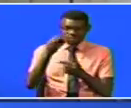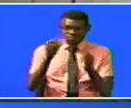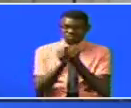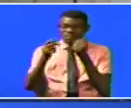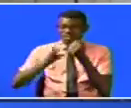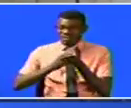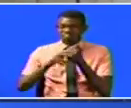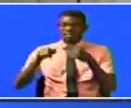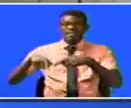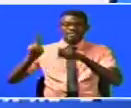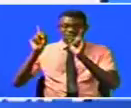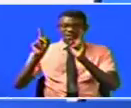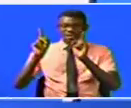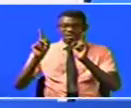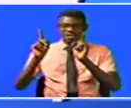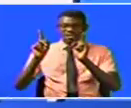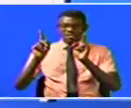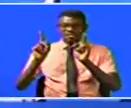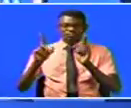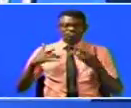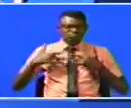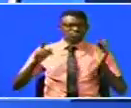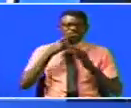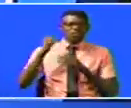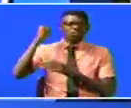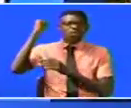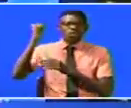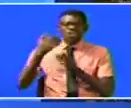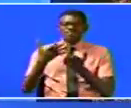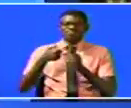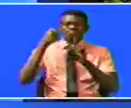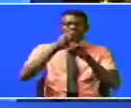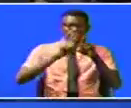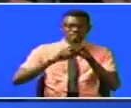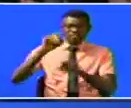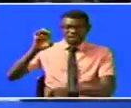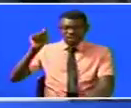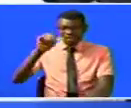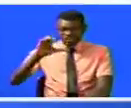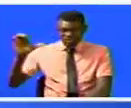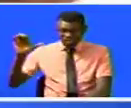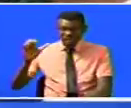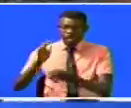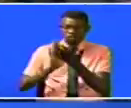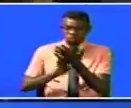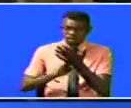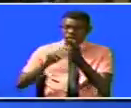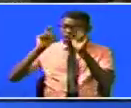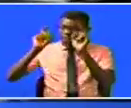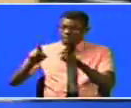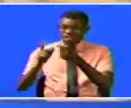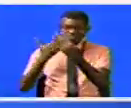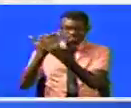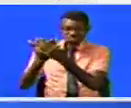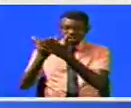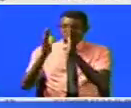Ouko decried what he called political witch hunt when anti-graft body EACC recommended his prosecution